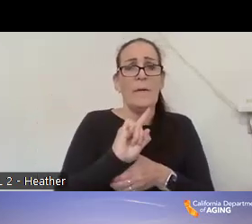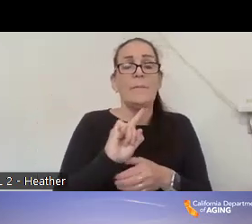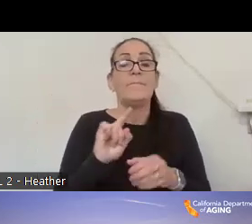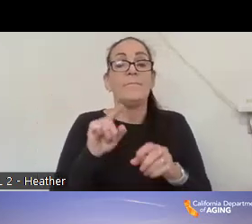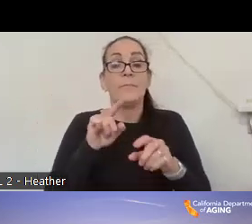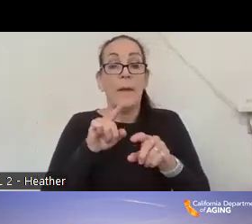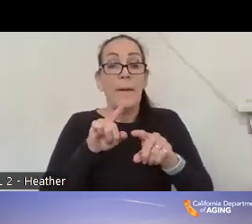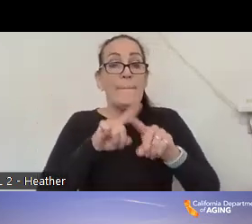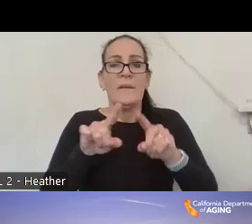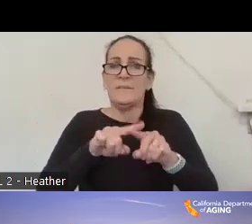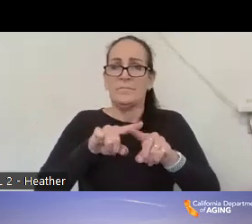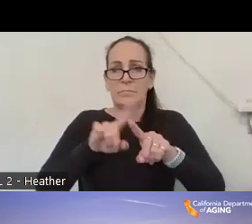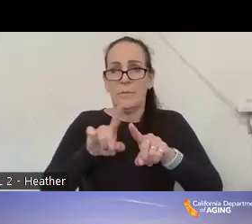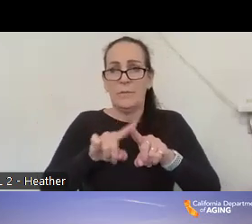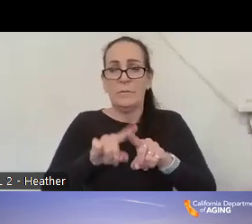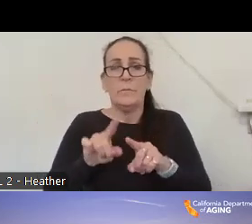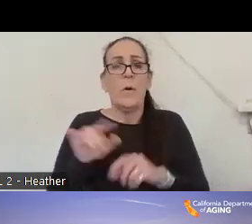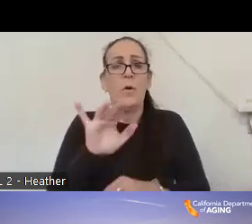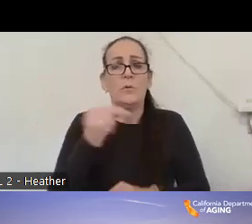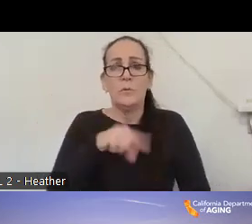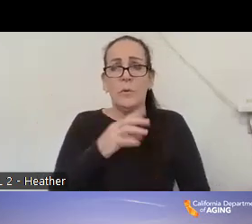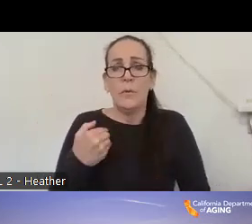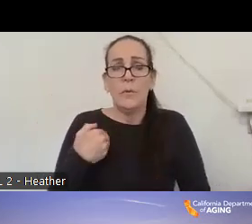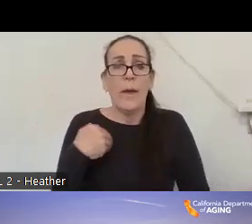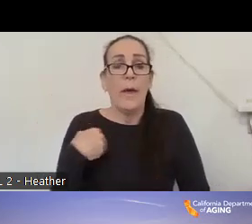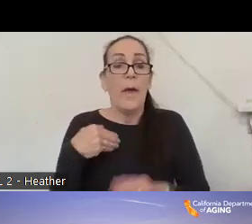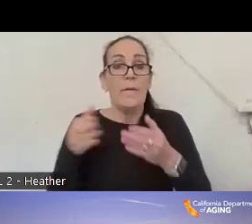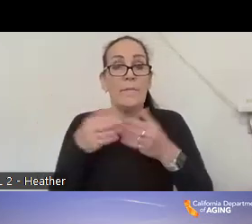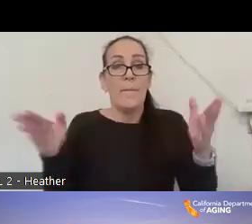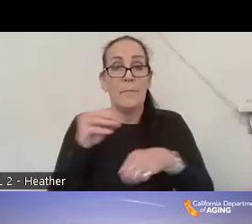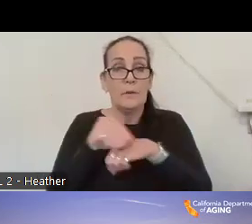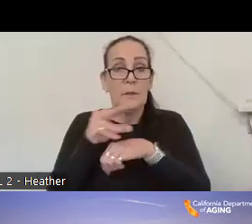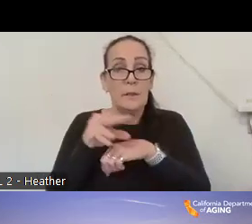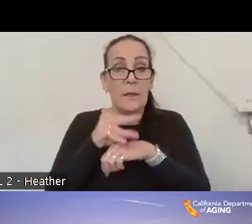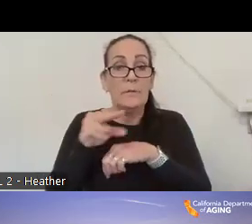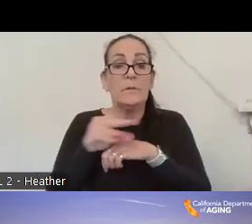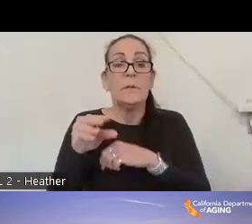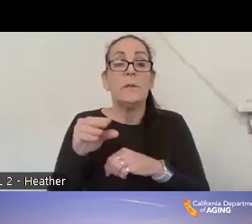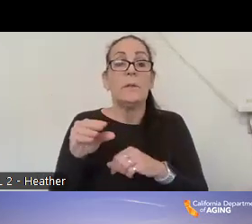capacities. So we also have Public Counseling Consulting Group, USIM,